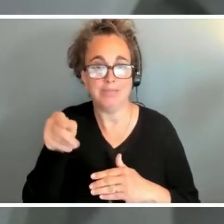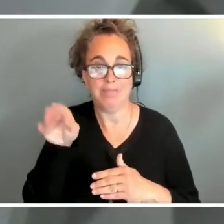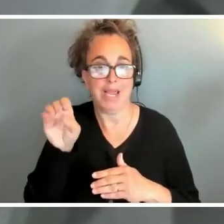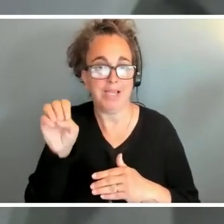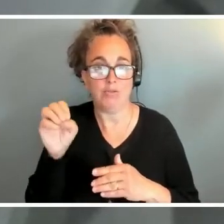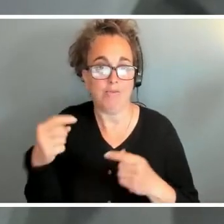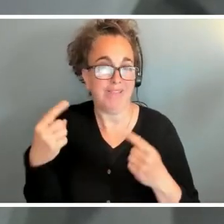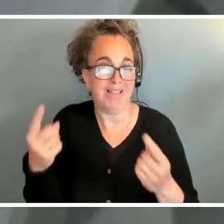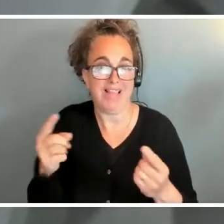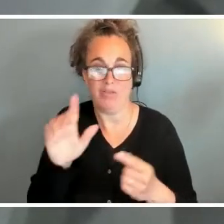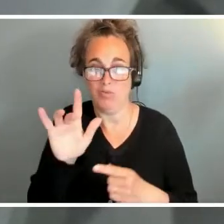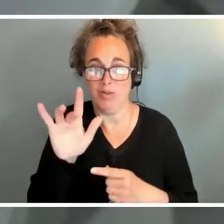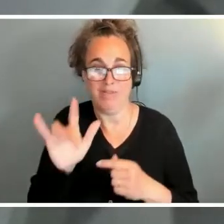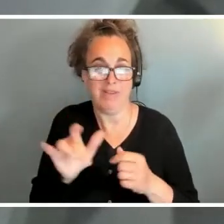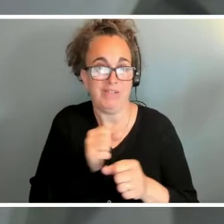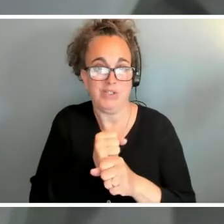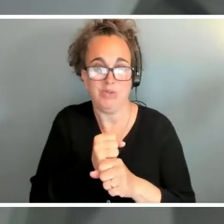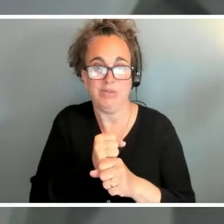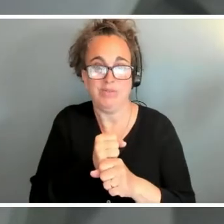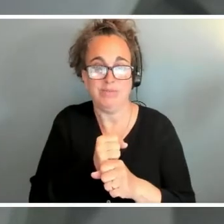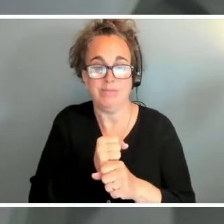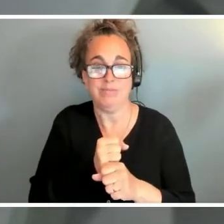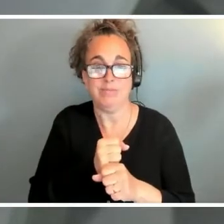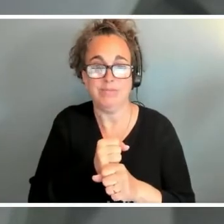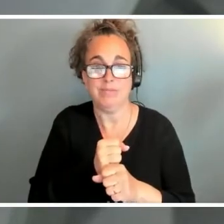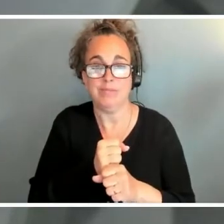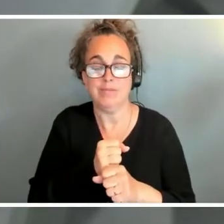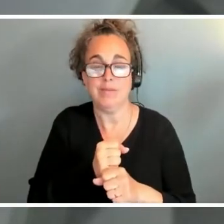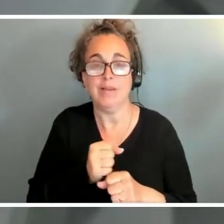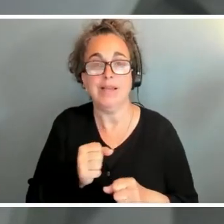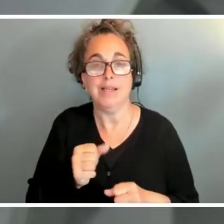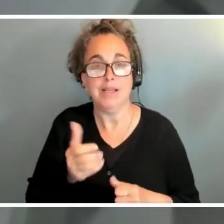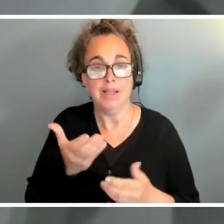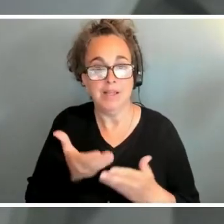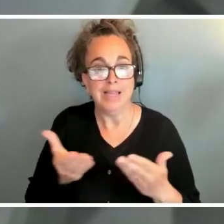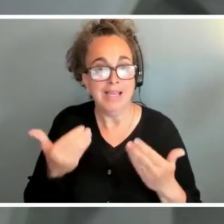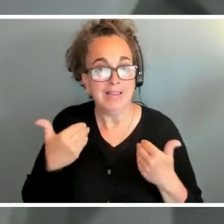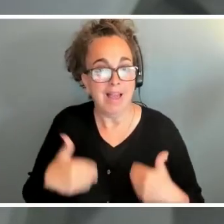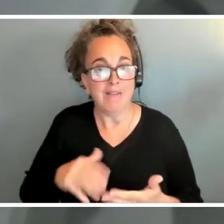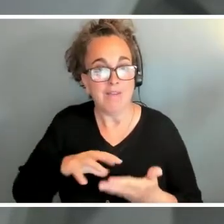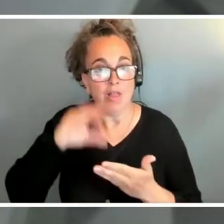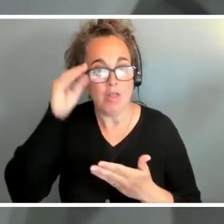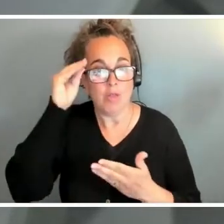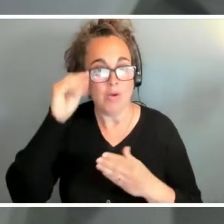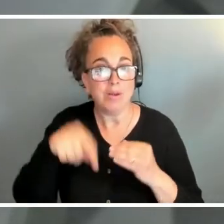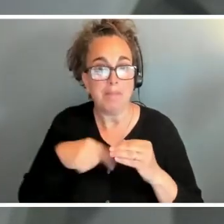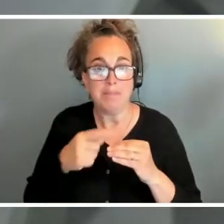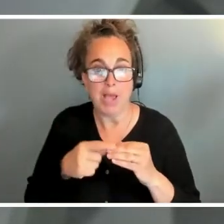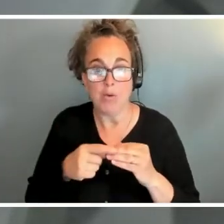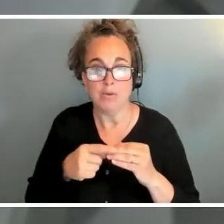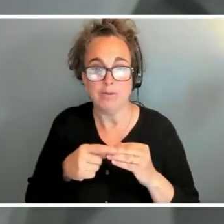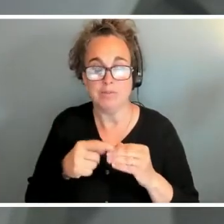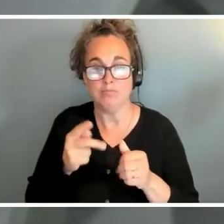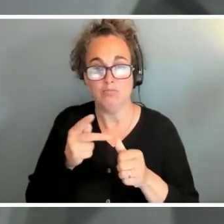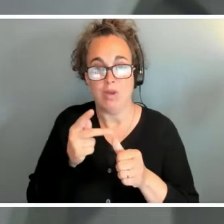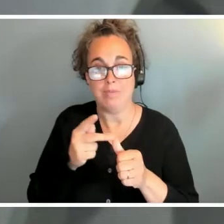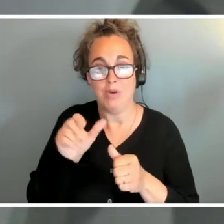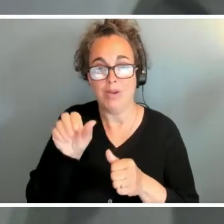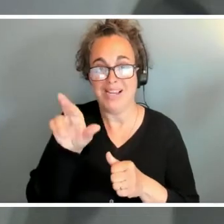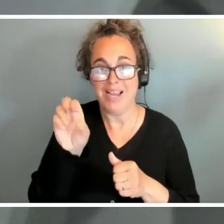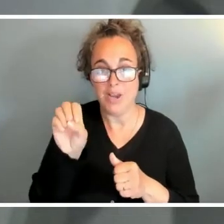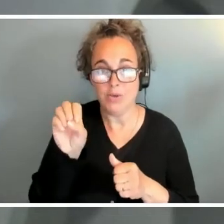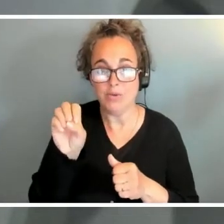last 25 years. And there are things that I've learned about primary care,